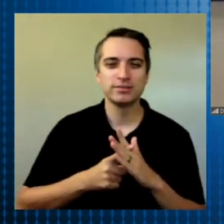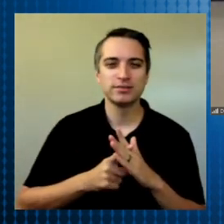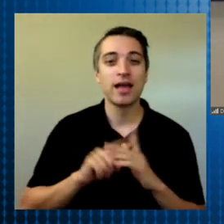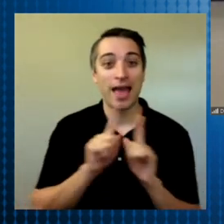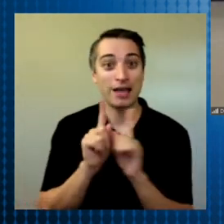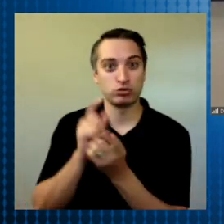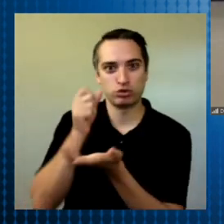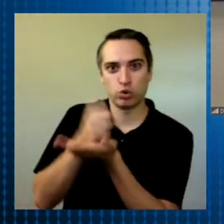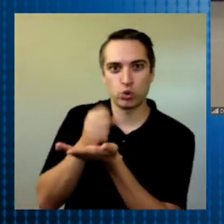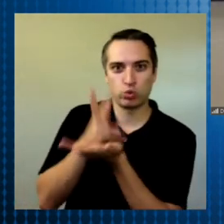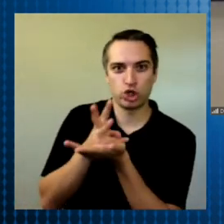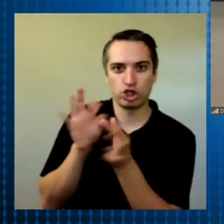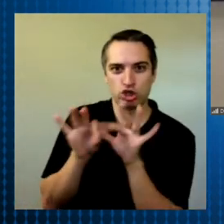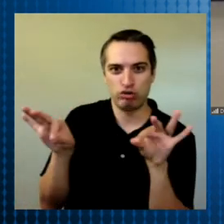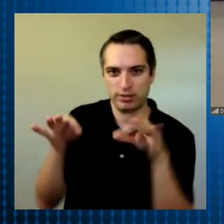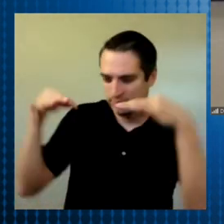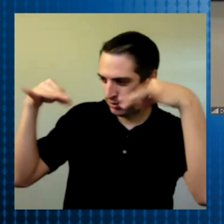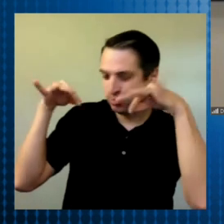social worker, what was your goal?